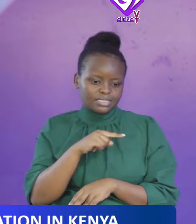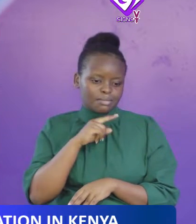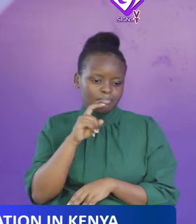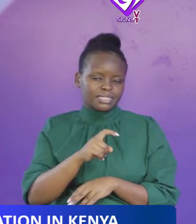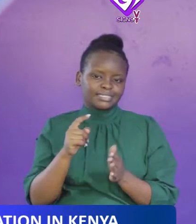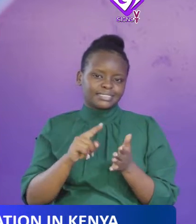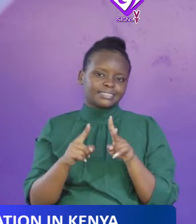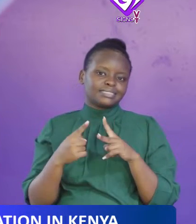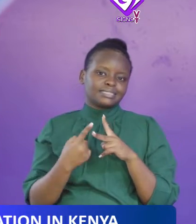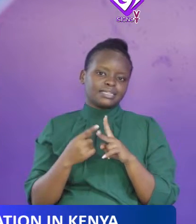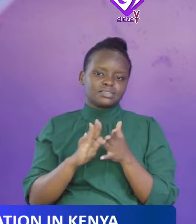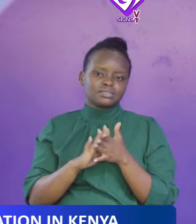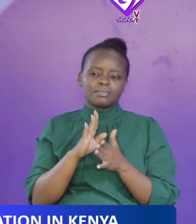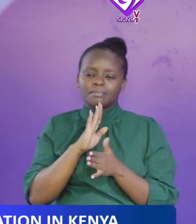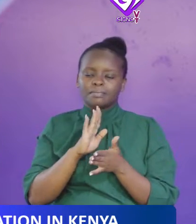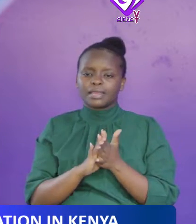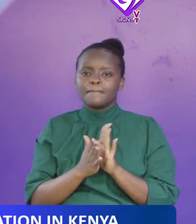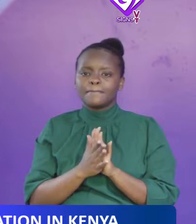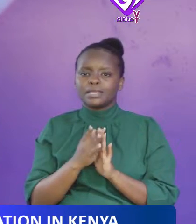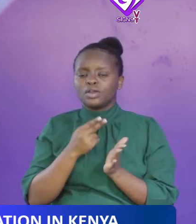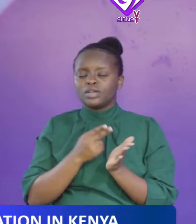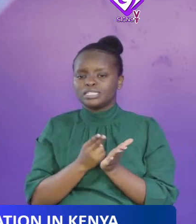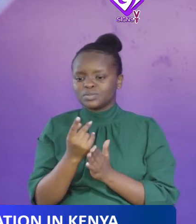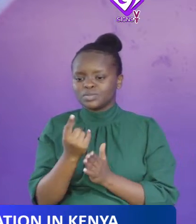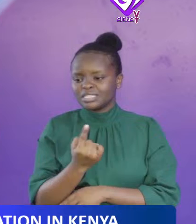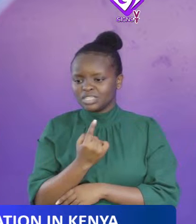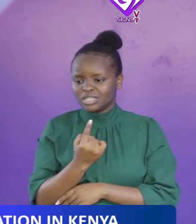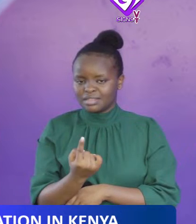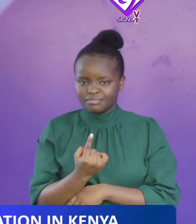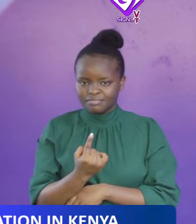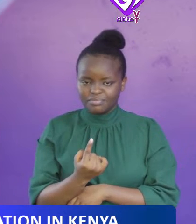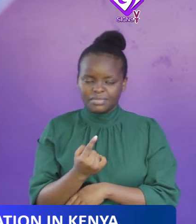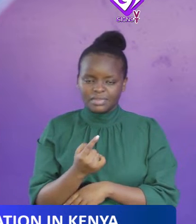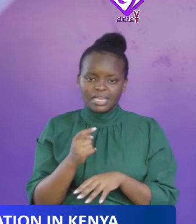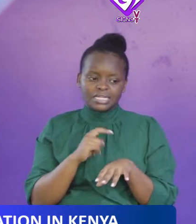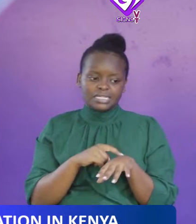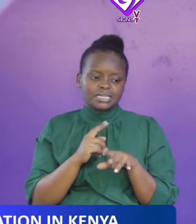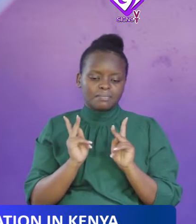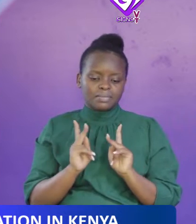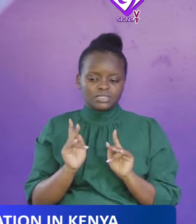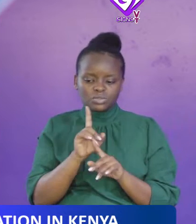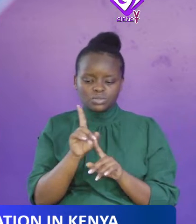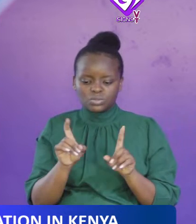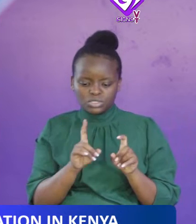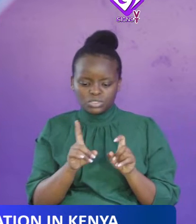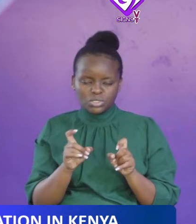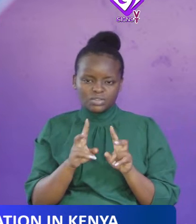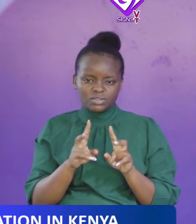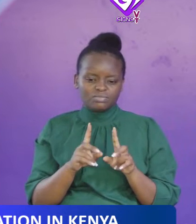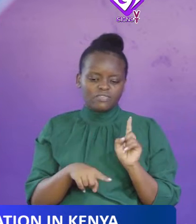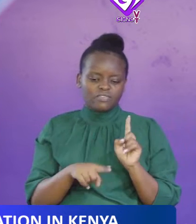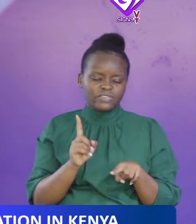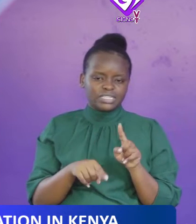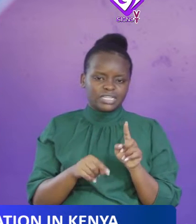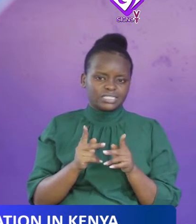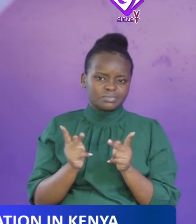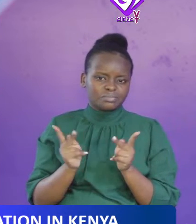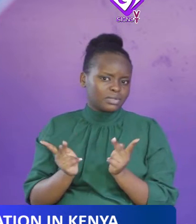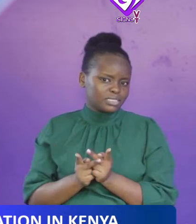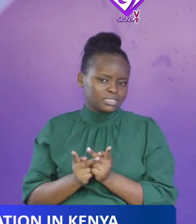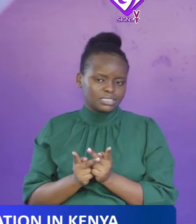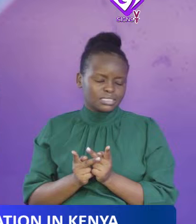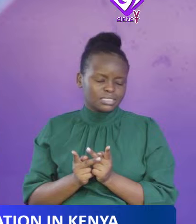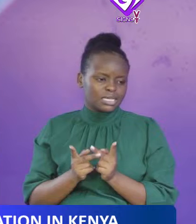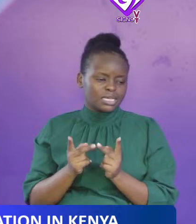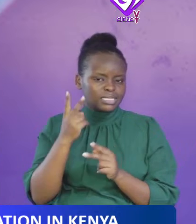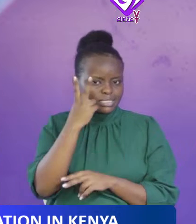each other. Why today people can question various spaces is because suspicion